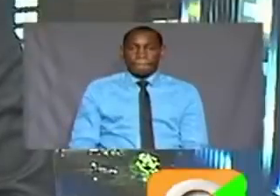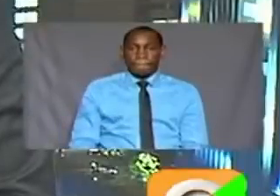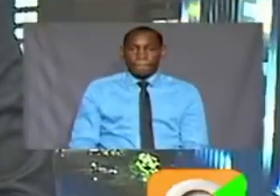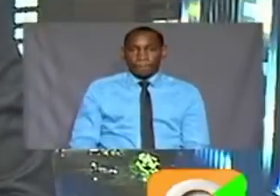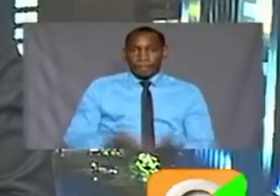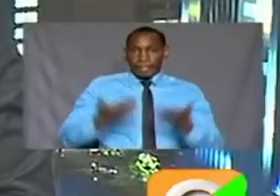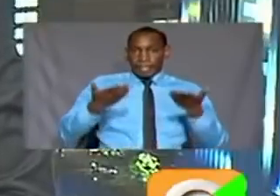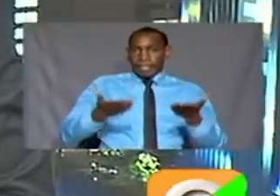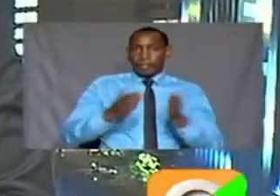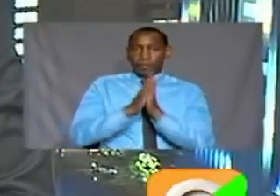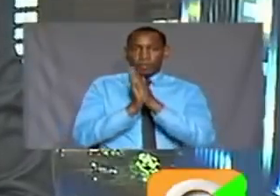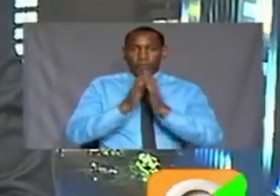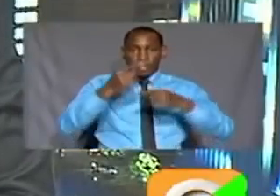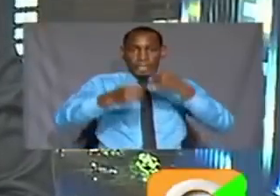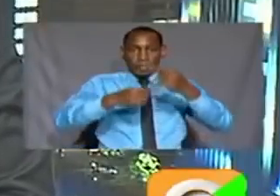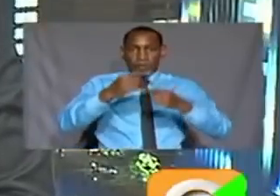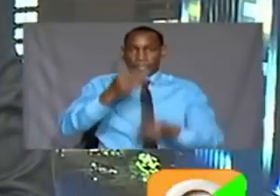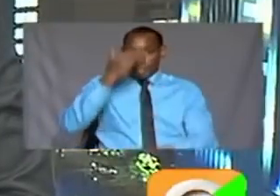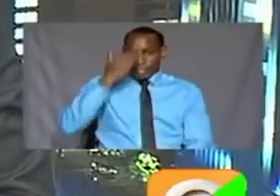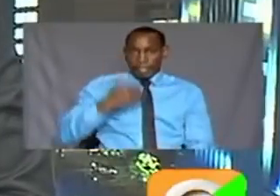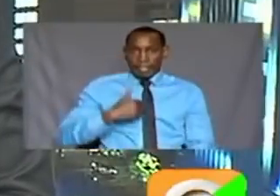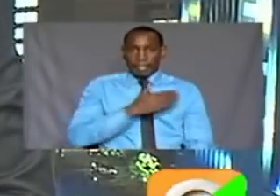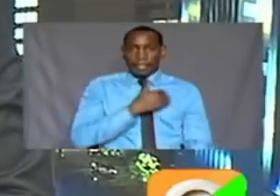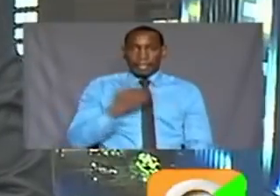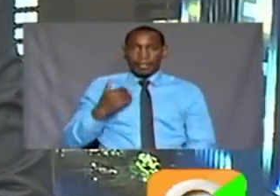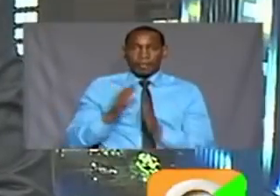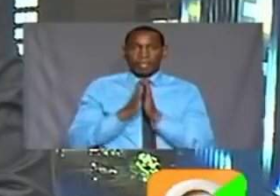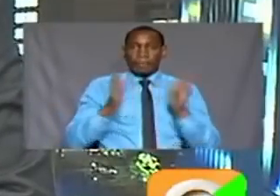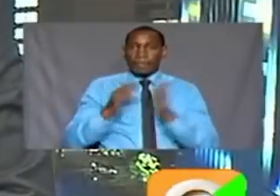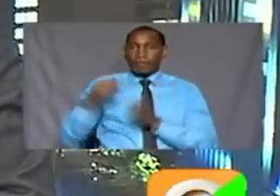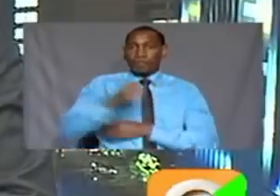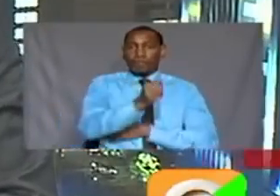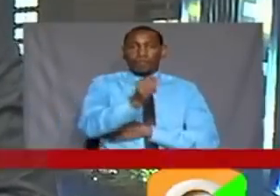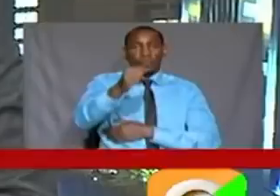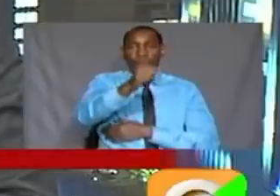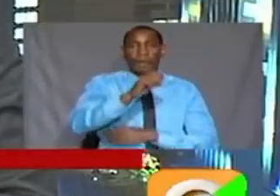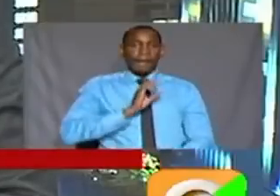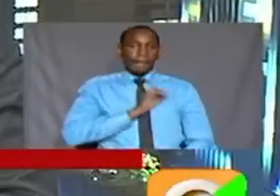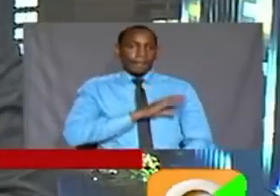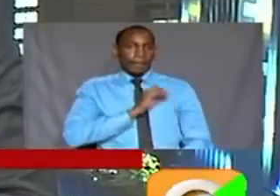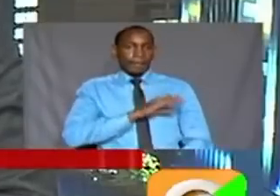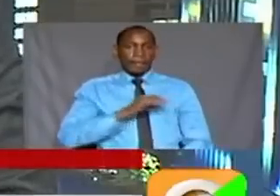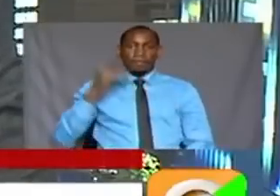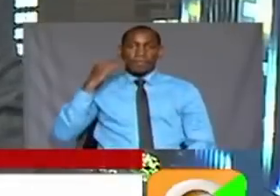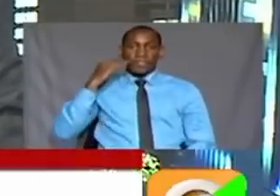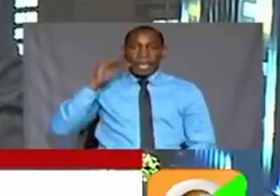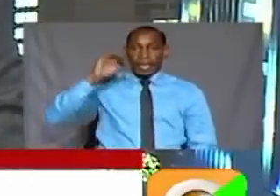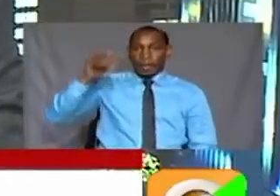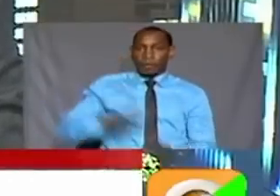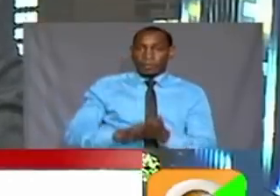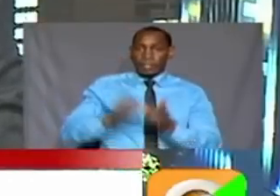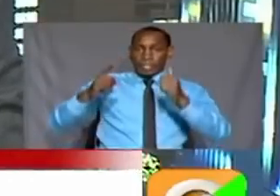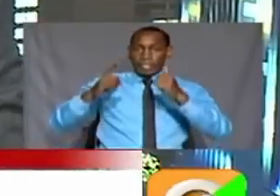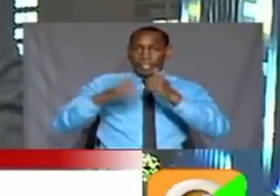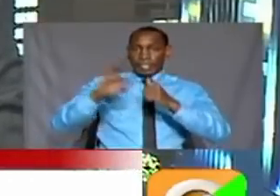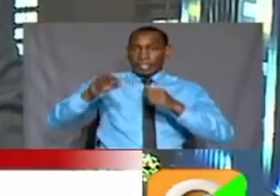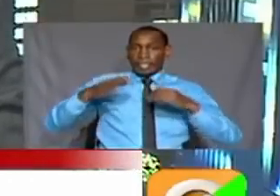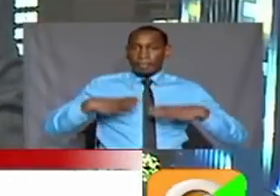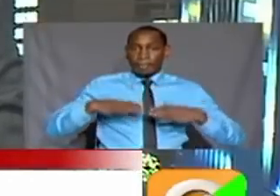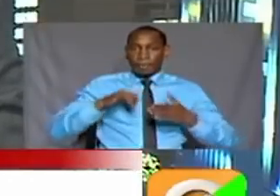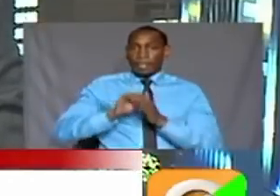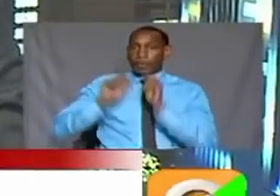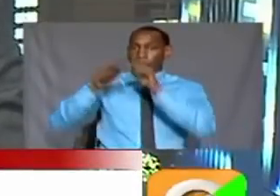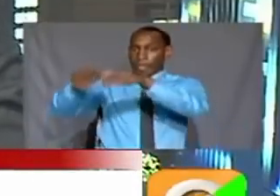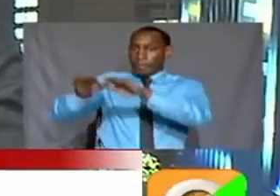And now to the developing story of the Catholic priest whose movement has caused widespread panic in Siaya County. 60 people who attended a